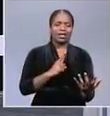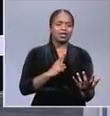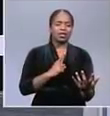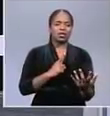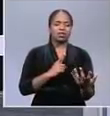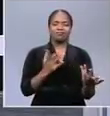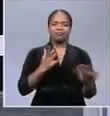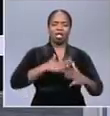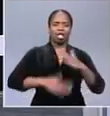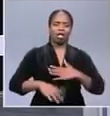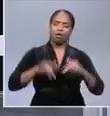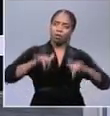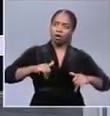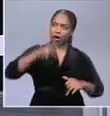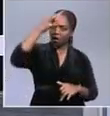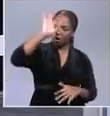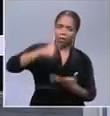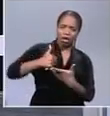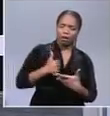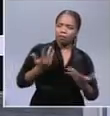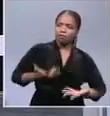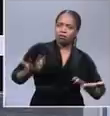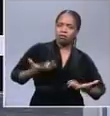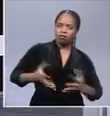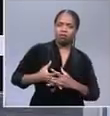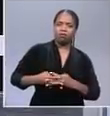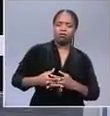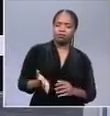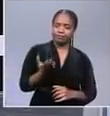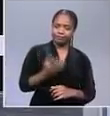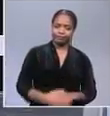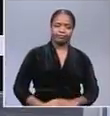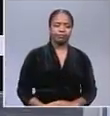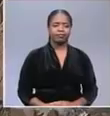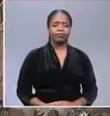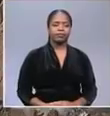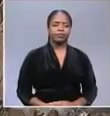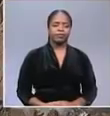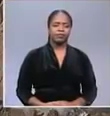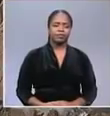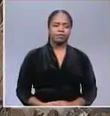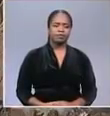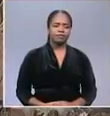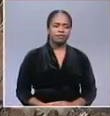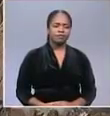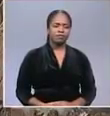are running out of patience, waiting for government to help them. Mrwebi reports.